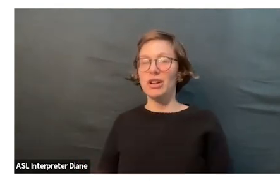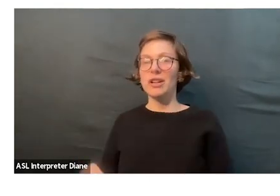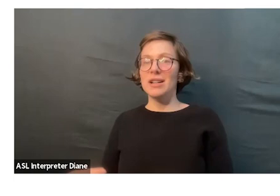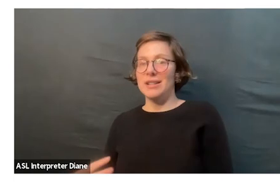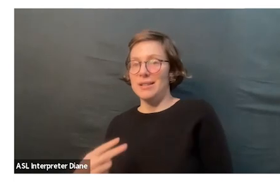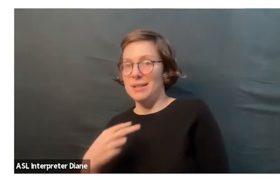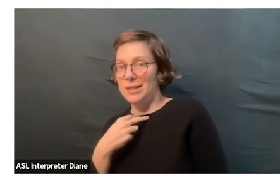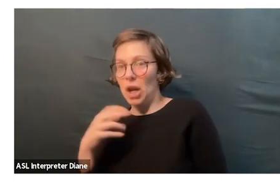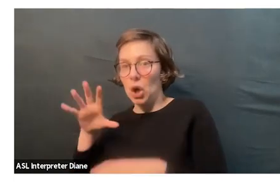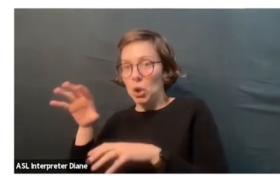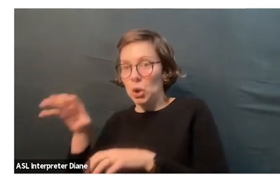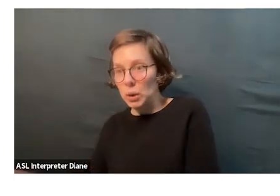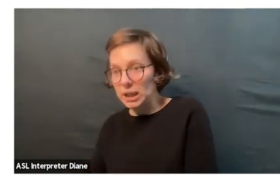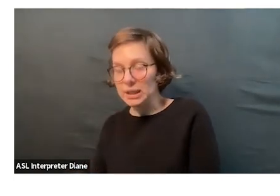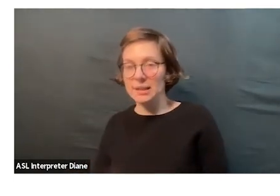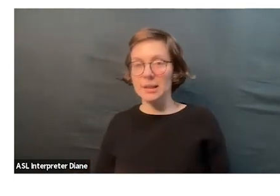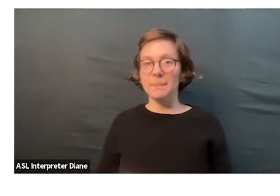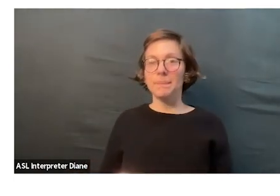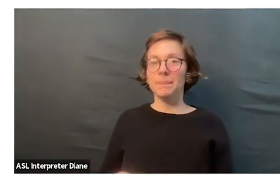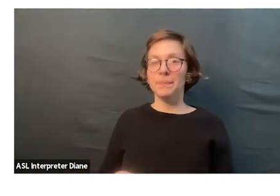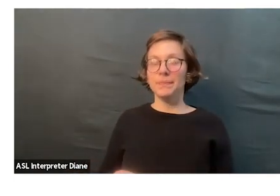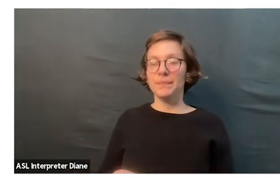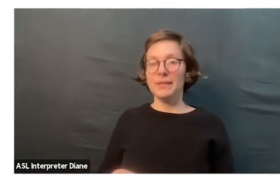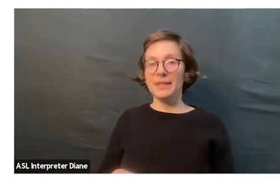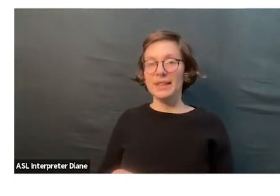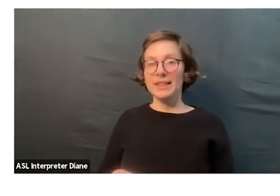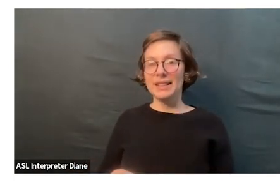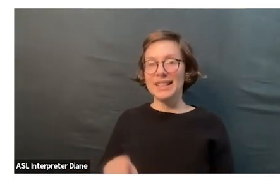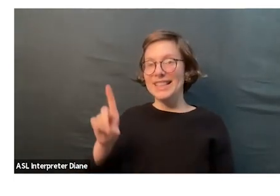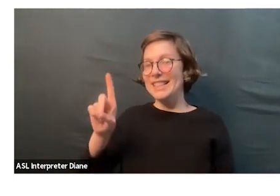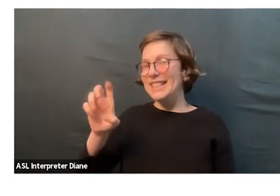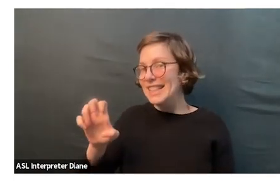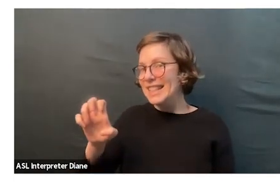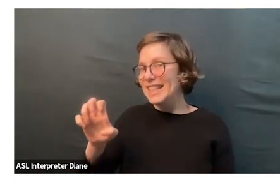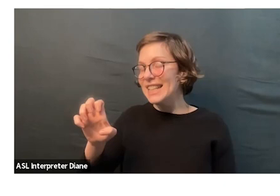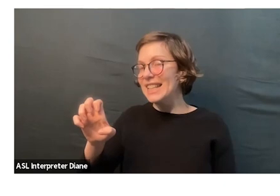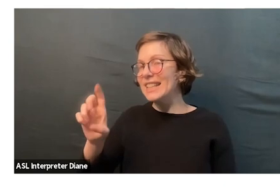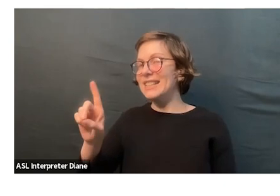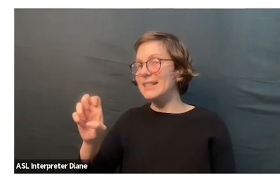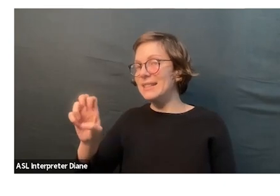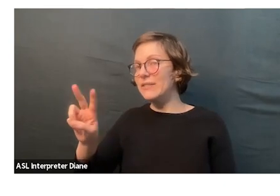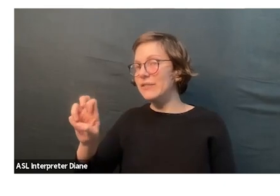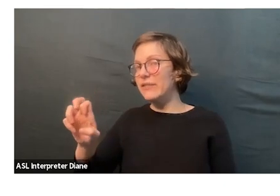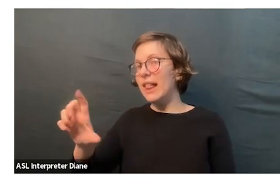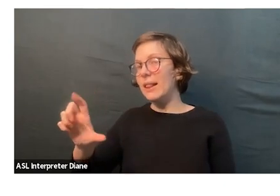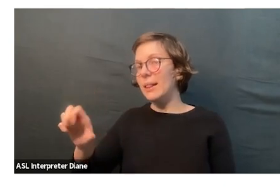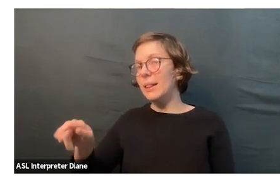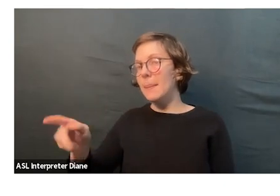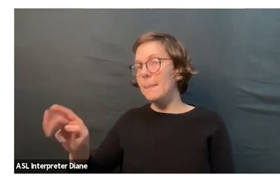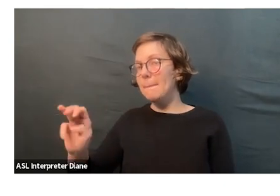and shortcuts in civil infrastructure and corruption. There's the earthquake part is natural. The level